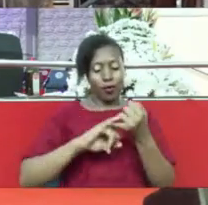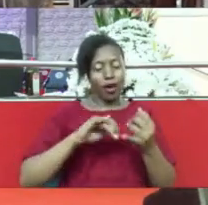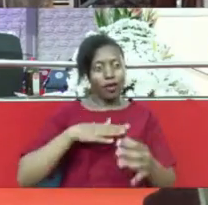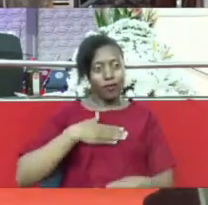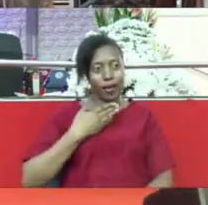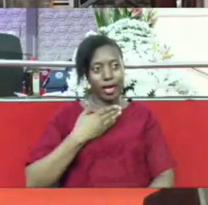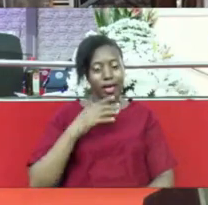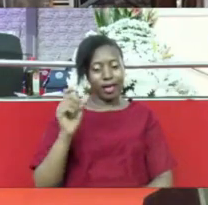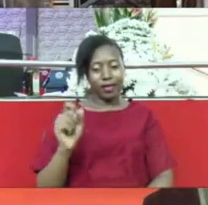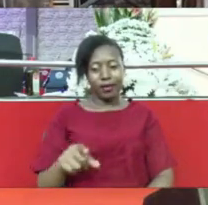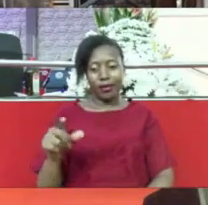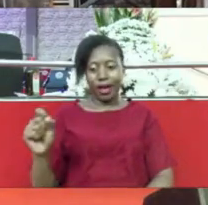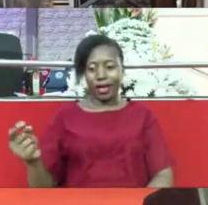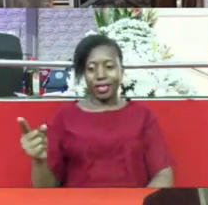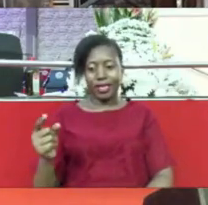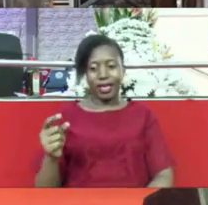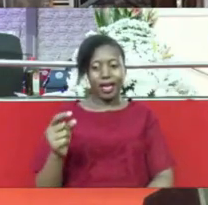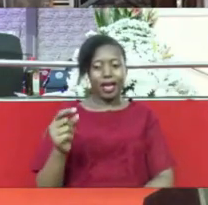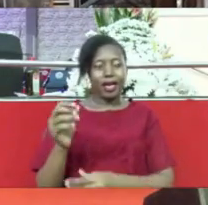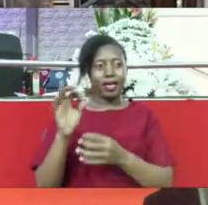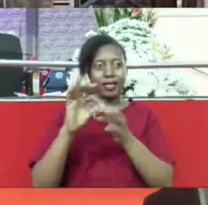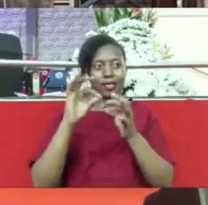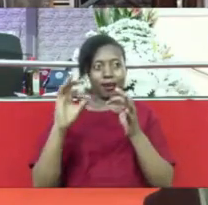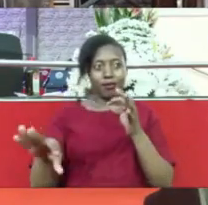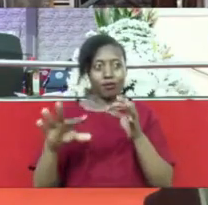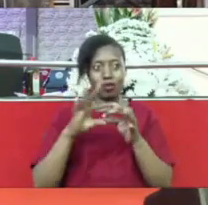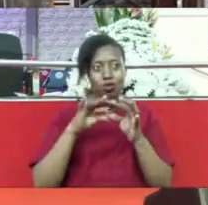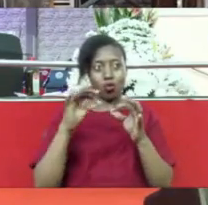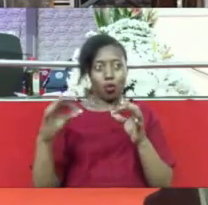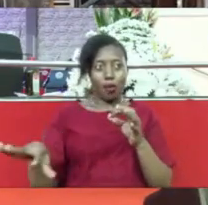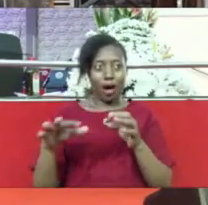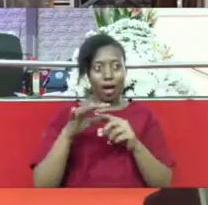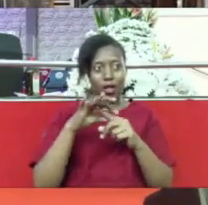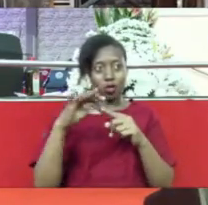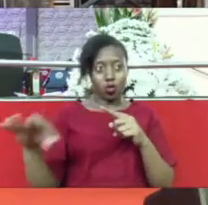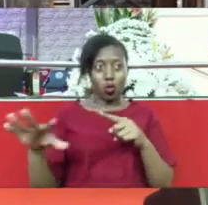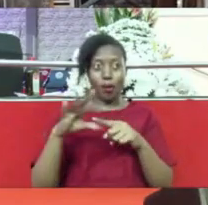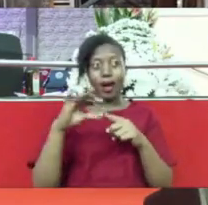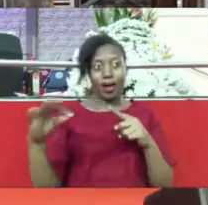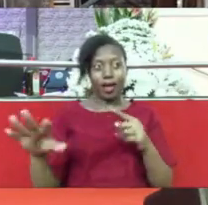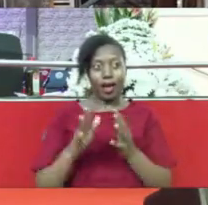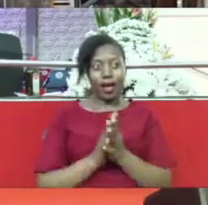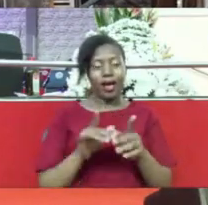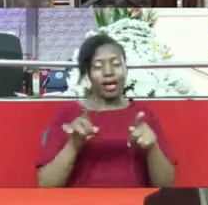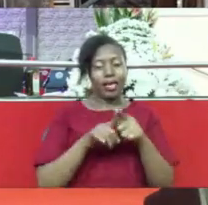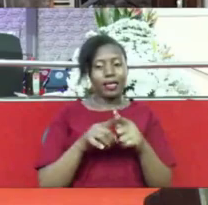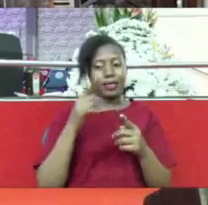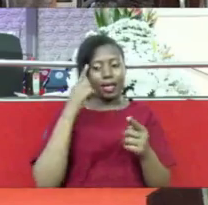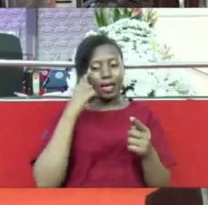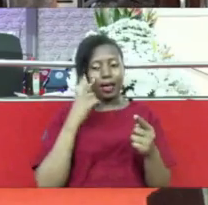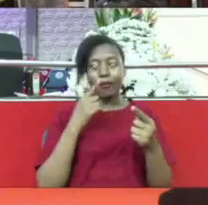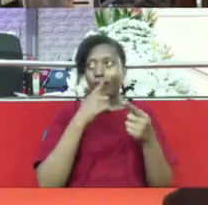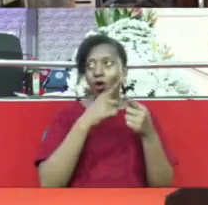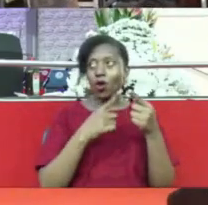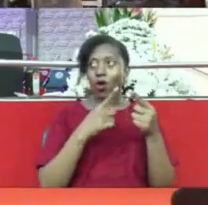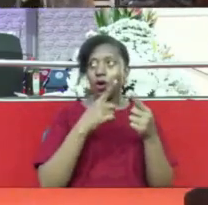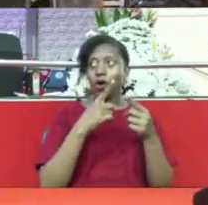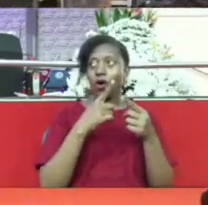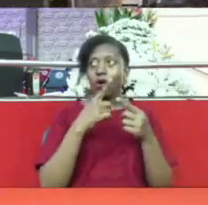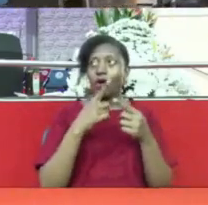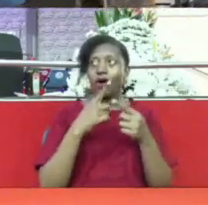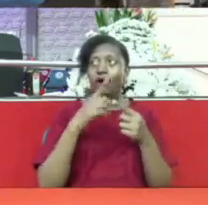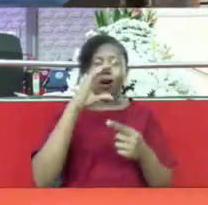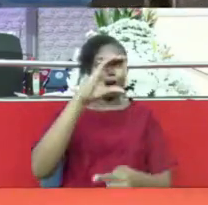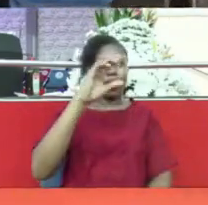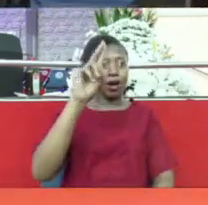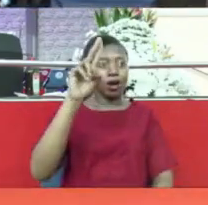spinach. Another portion, a few onions. And some susuba, cucumber.